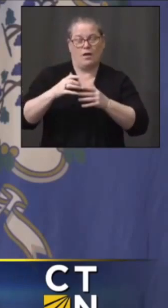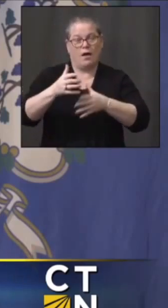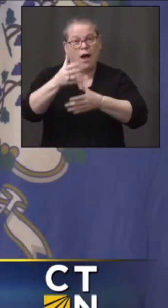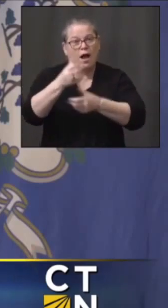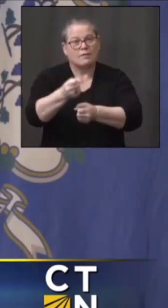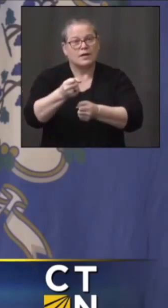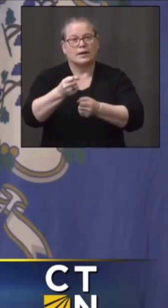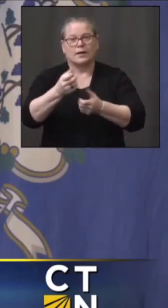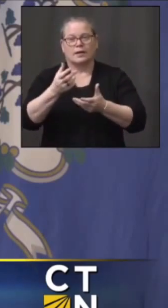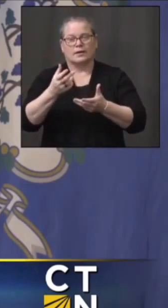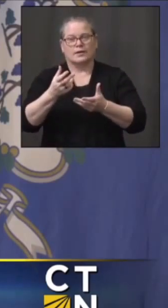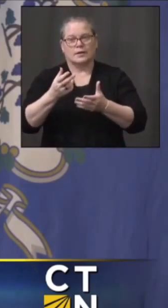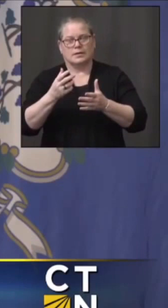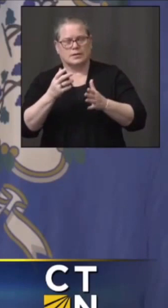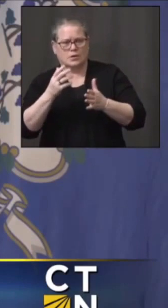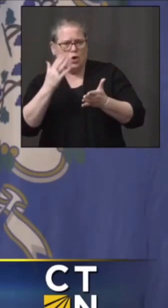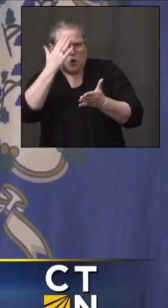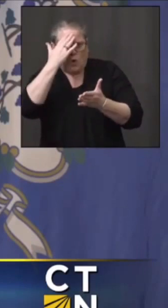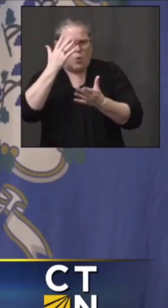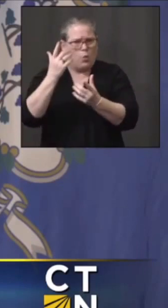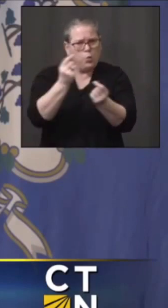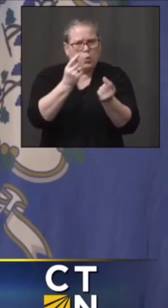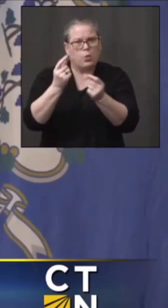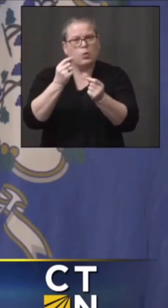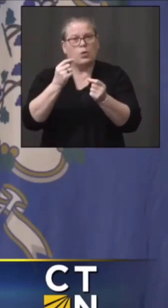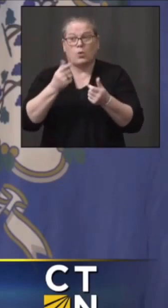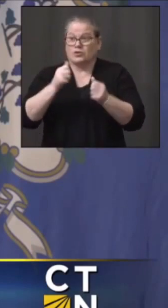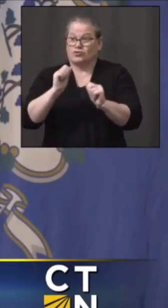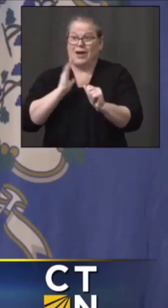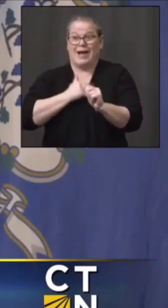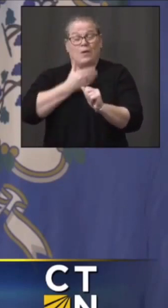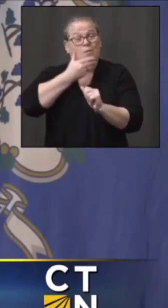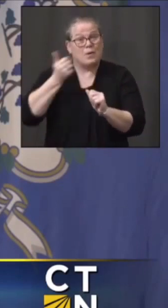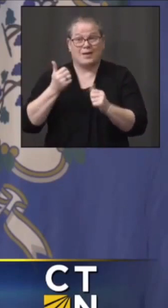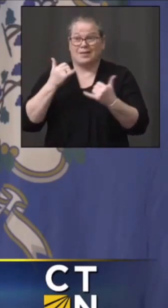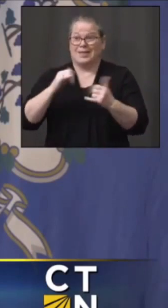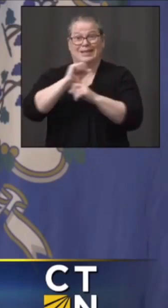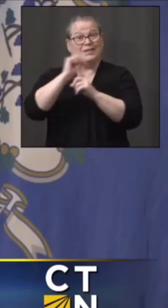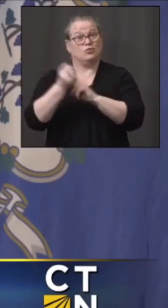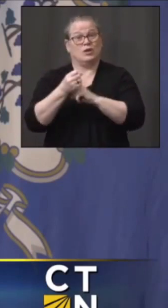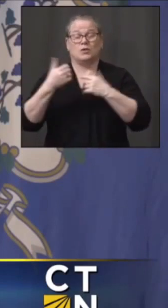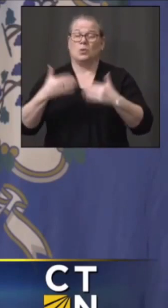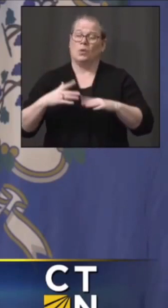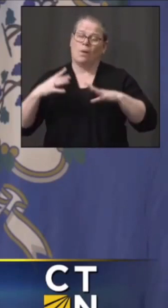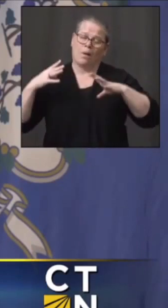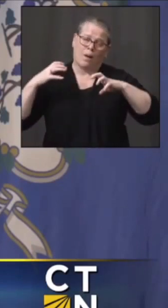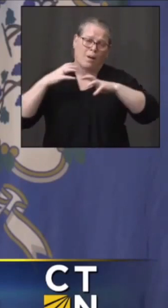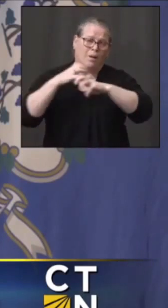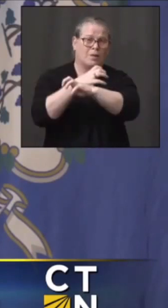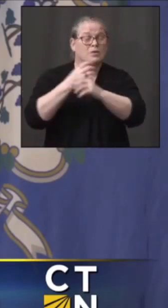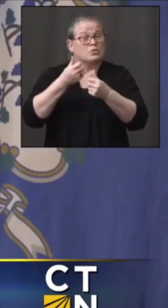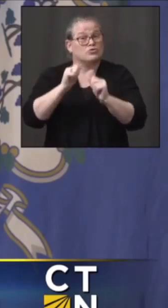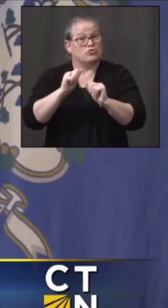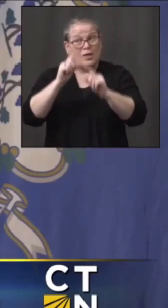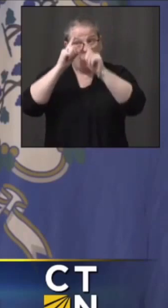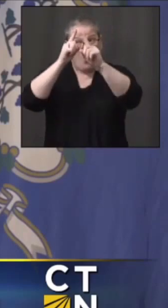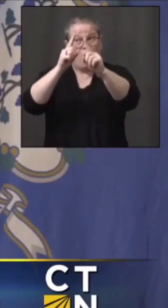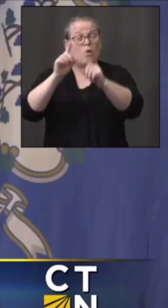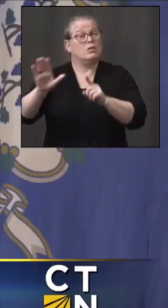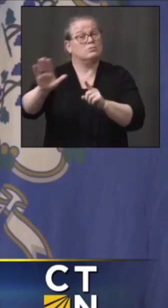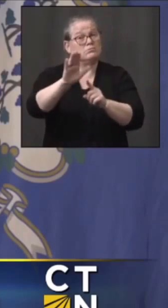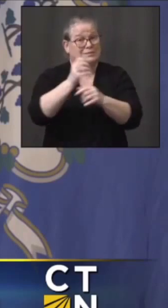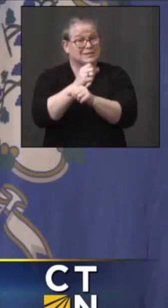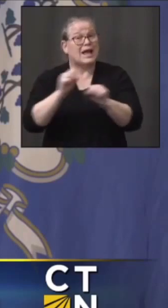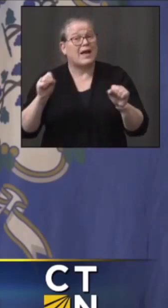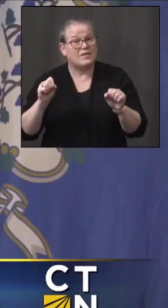that we're doing the best we can in a really complicated situation to keep you safe. And I welcome